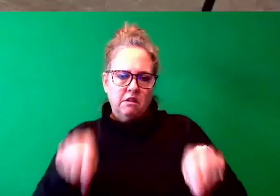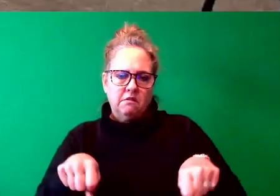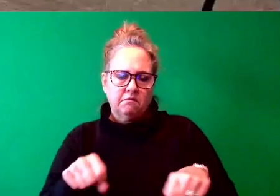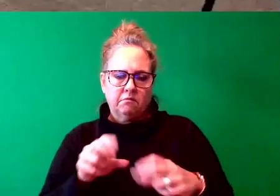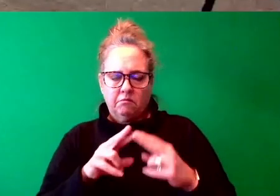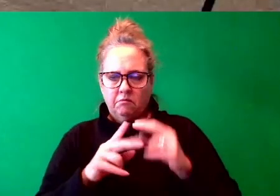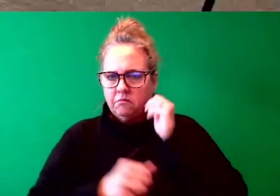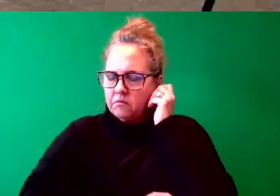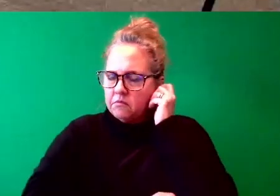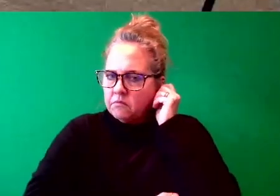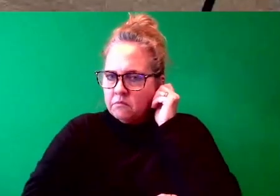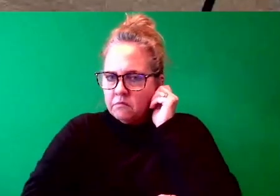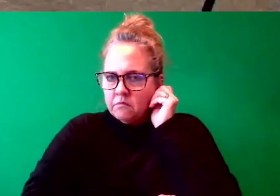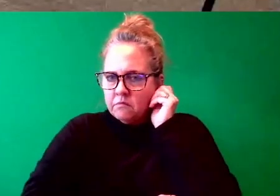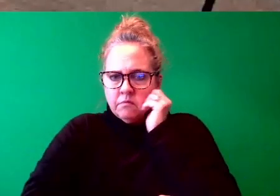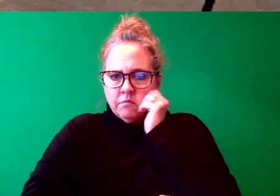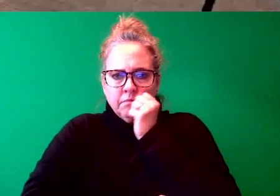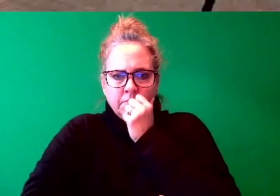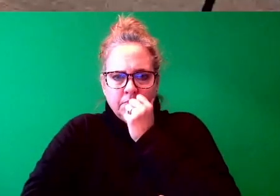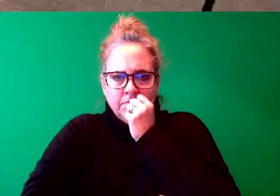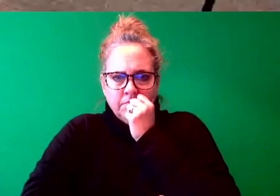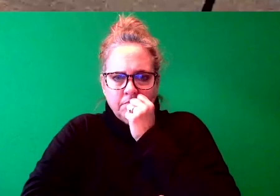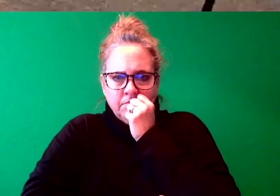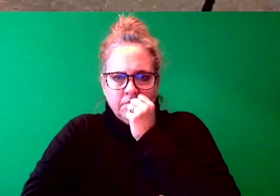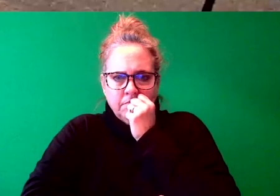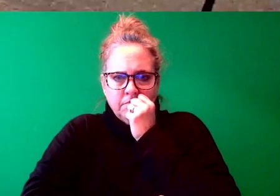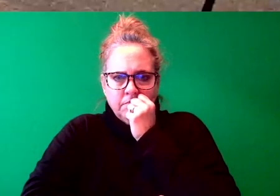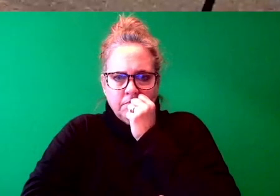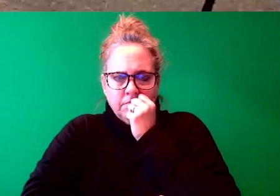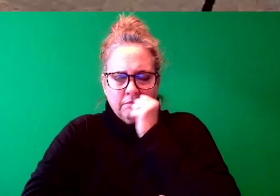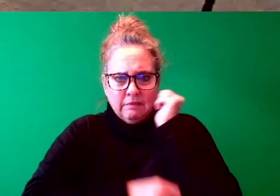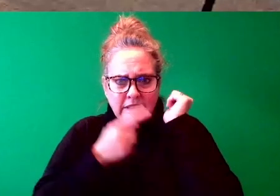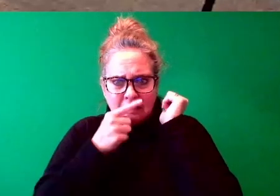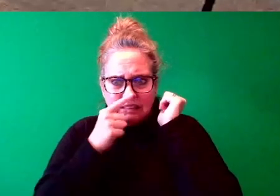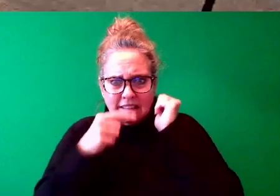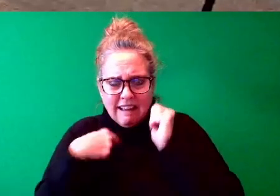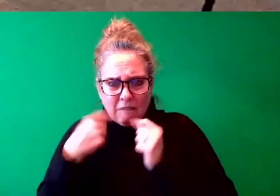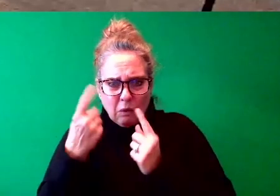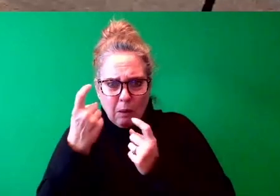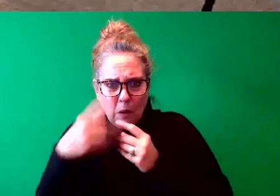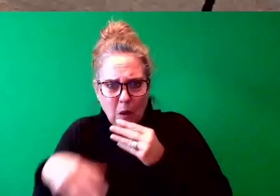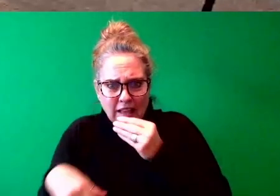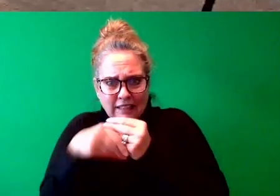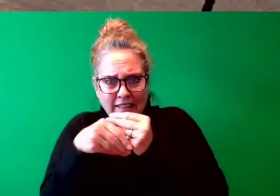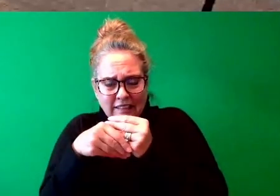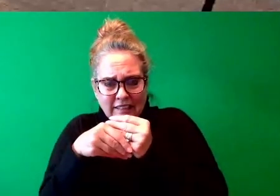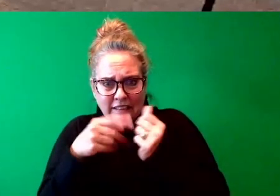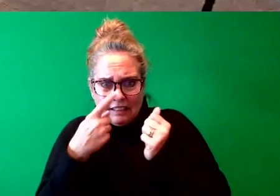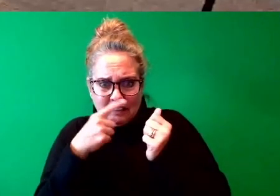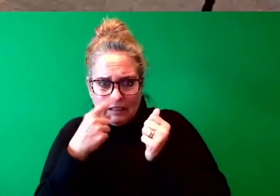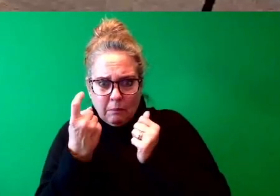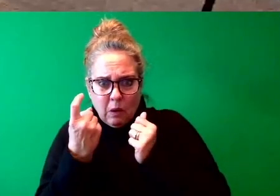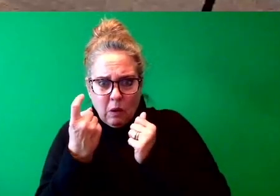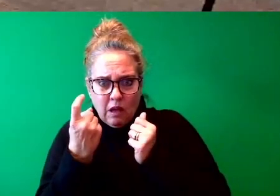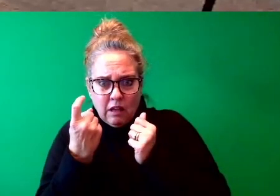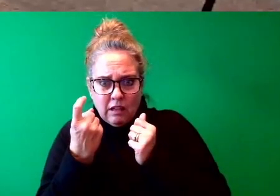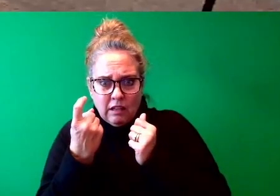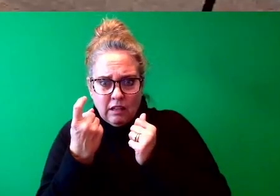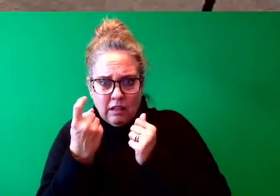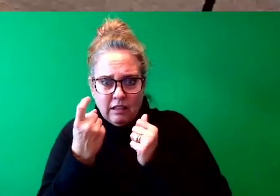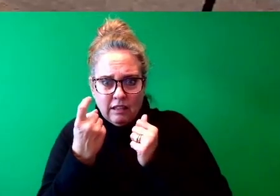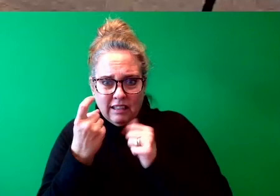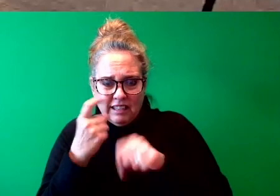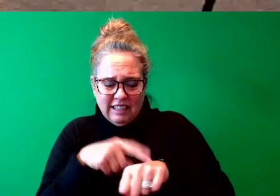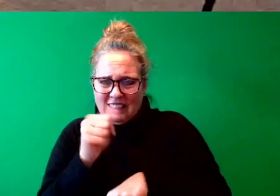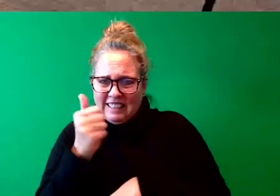may I have another request? Sure. It's 5 minutes till 10:30. Can board members